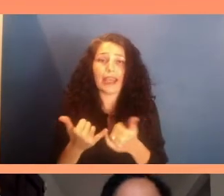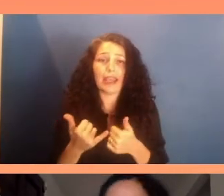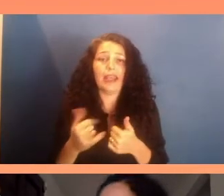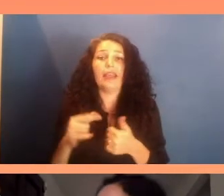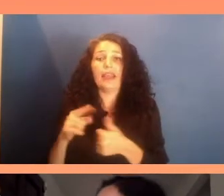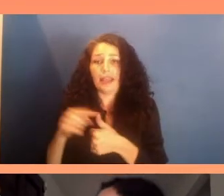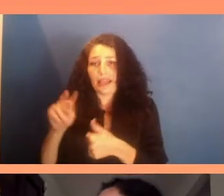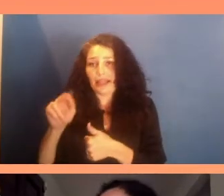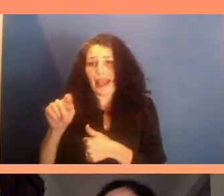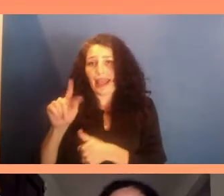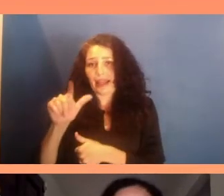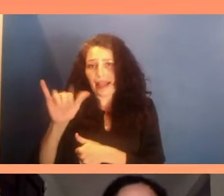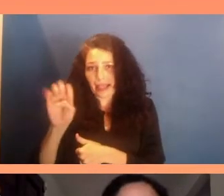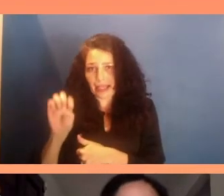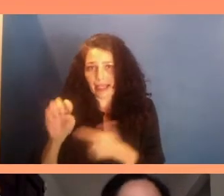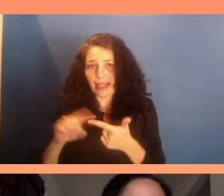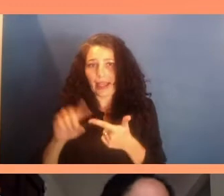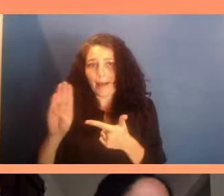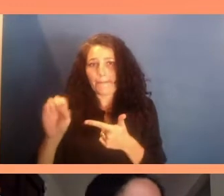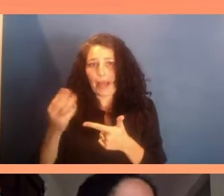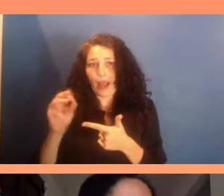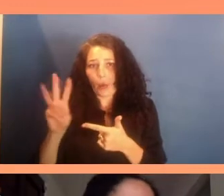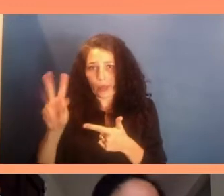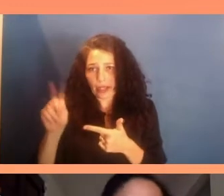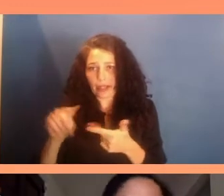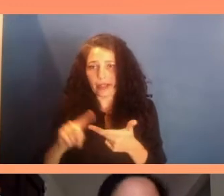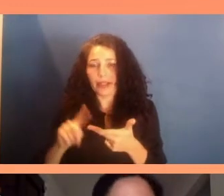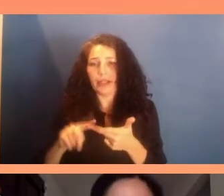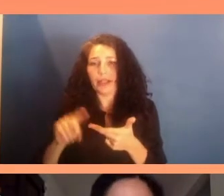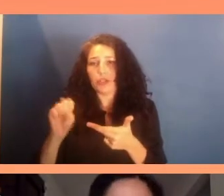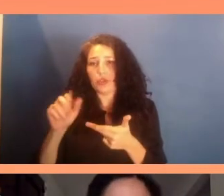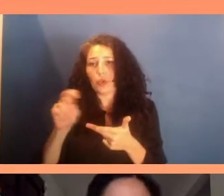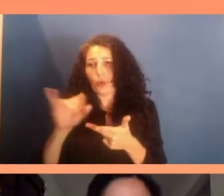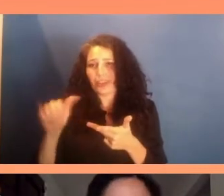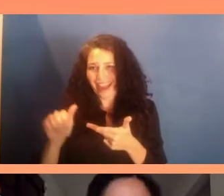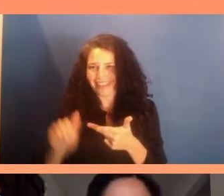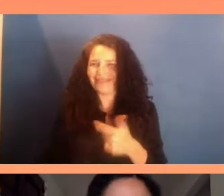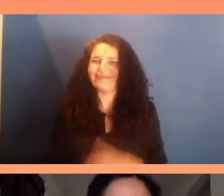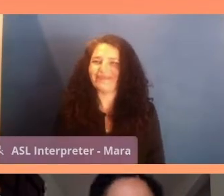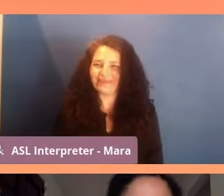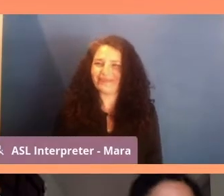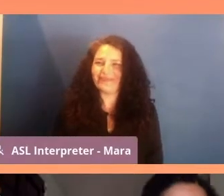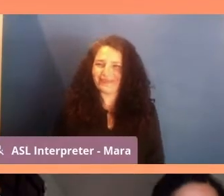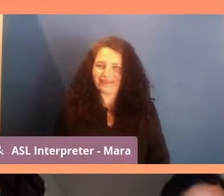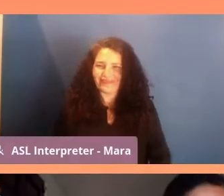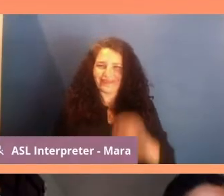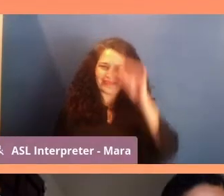Natalie Bullock-Brown, Bhawin Suchak, and Sonya Childress.